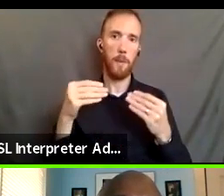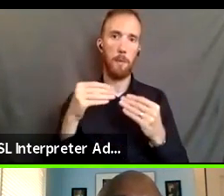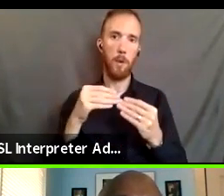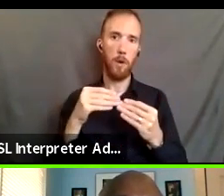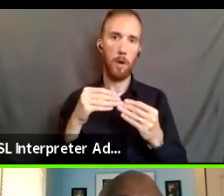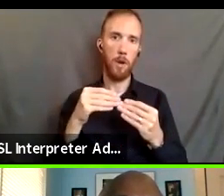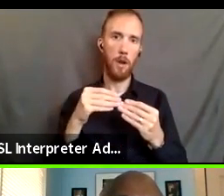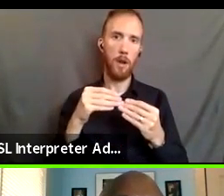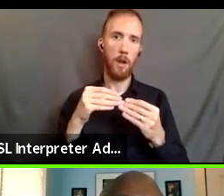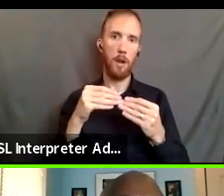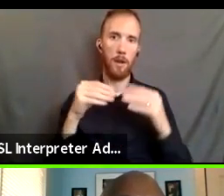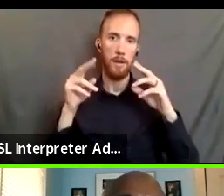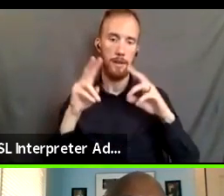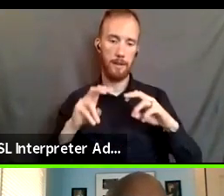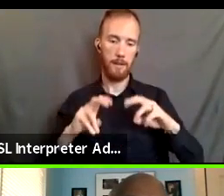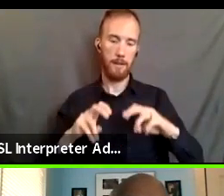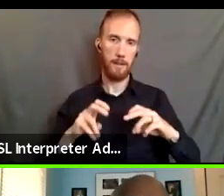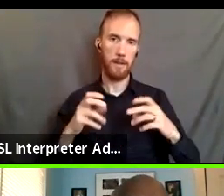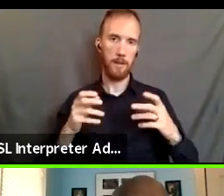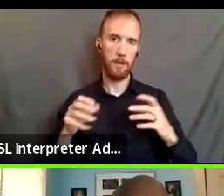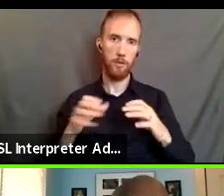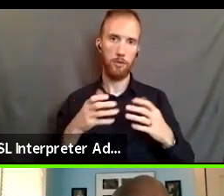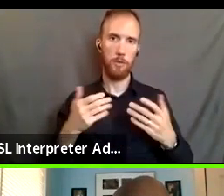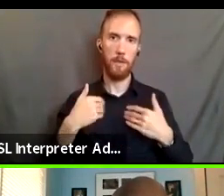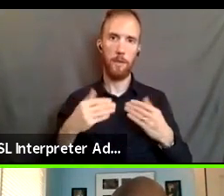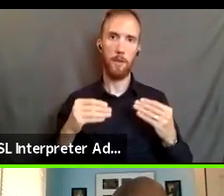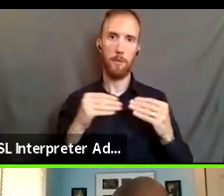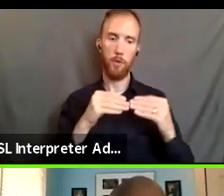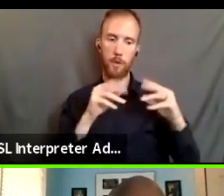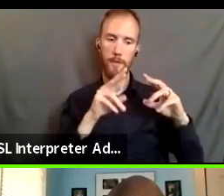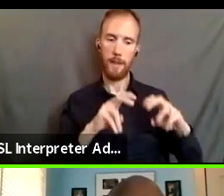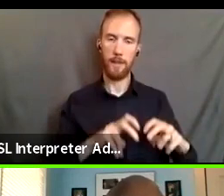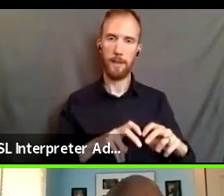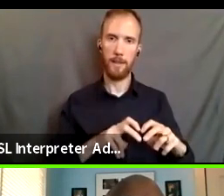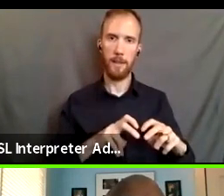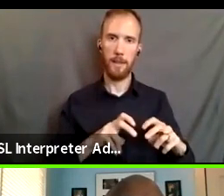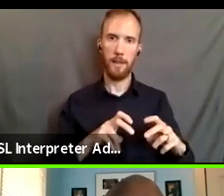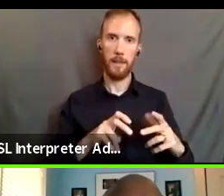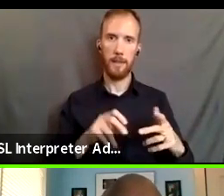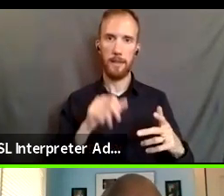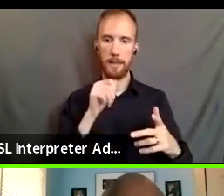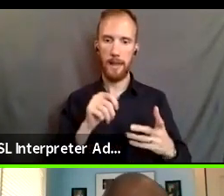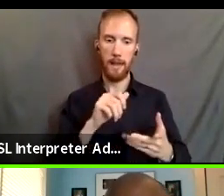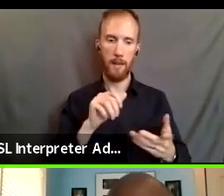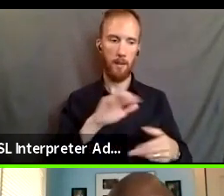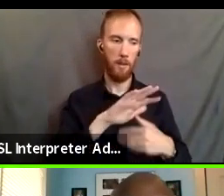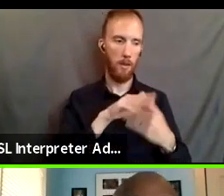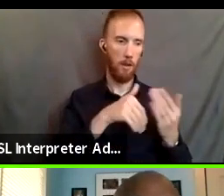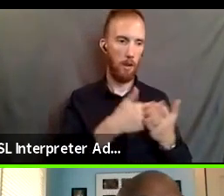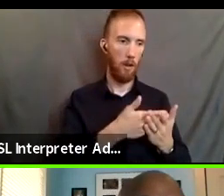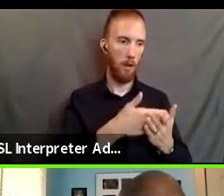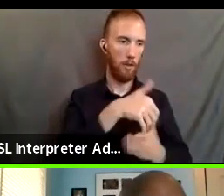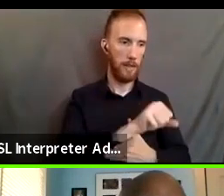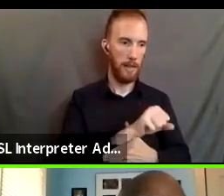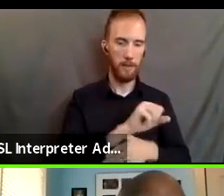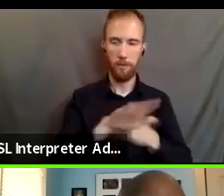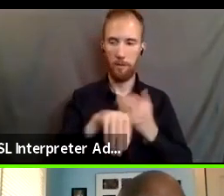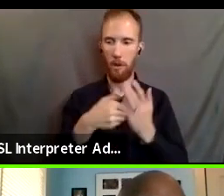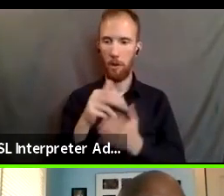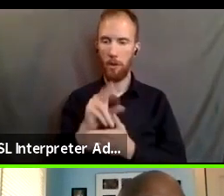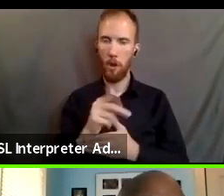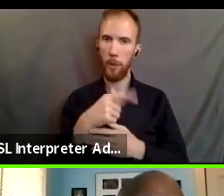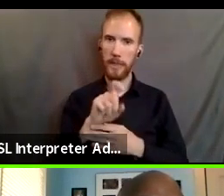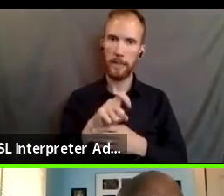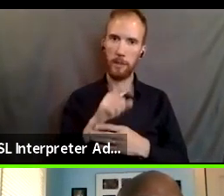policy that we would vote on those particular pieces separately versus all or nothing kind of approach when it comes to the budget thank you mr president